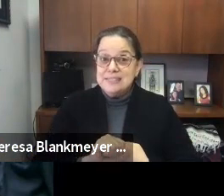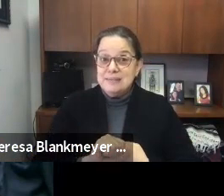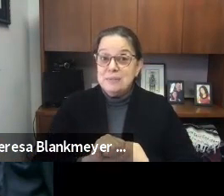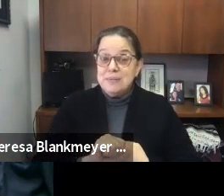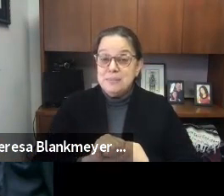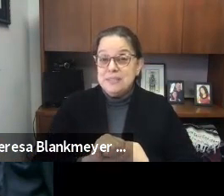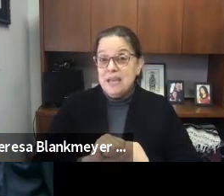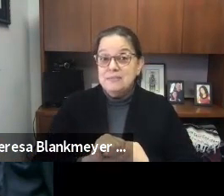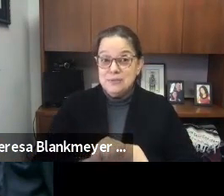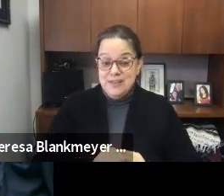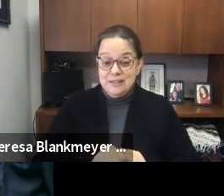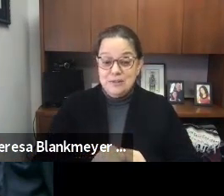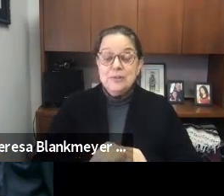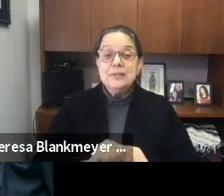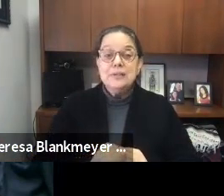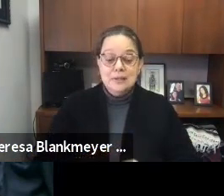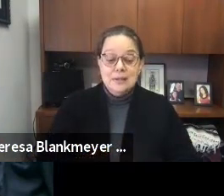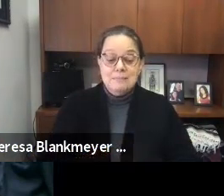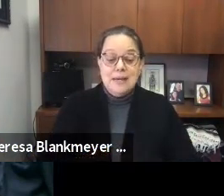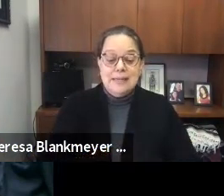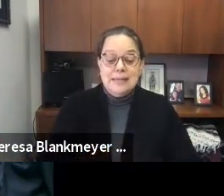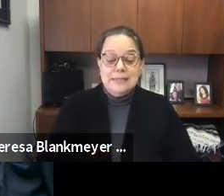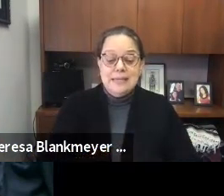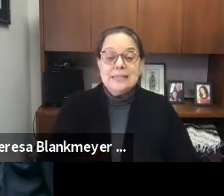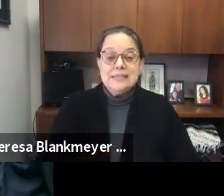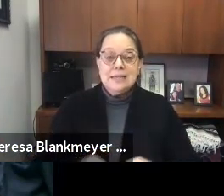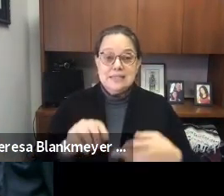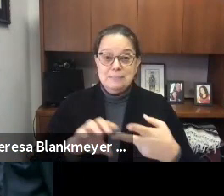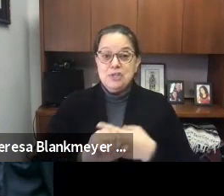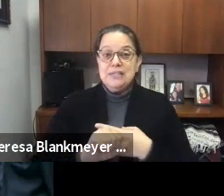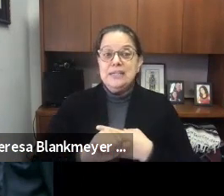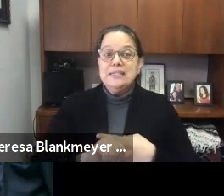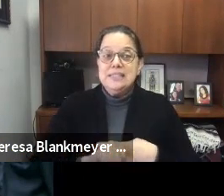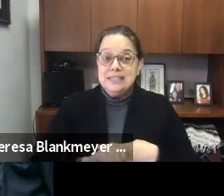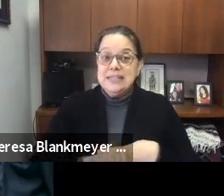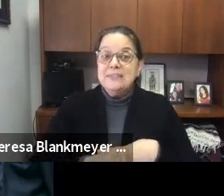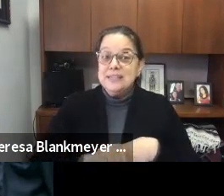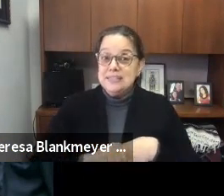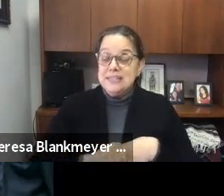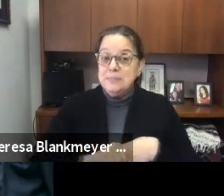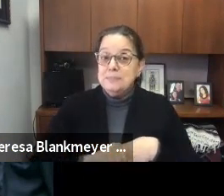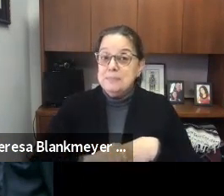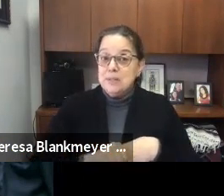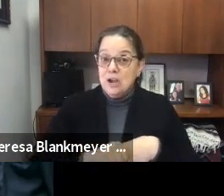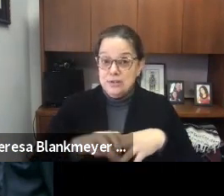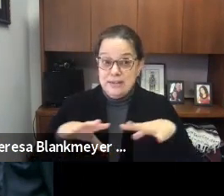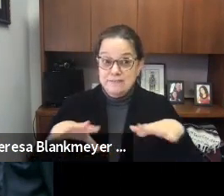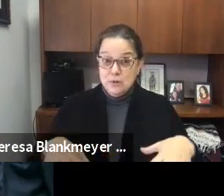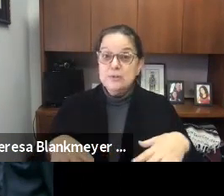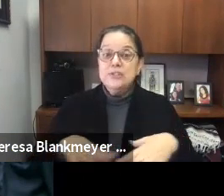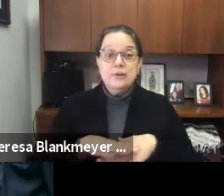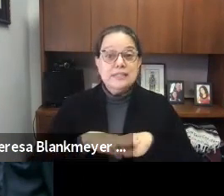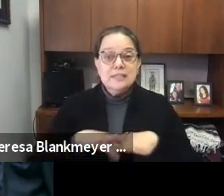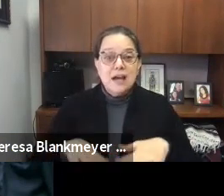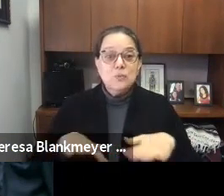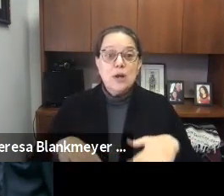and disabled people's lives are valued. My second assumption is that deaf and disabled people are